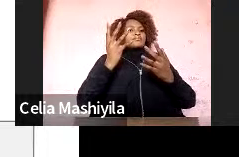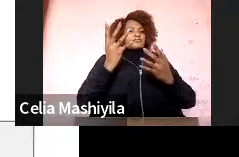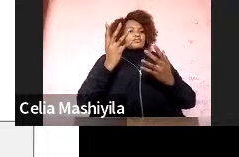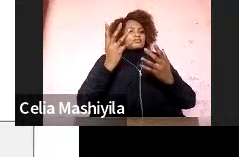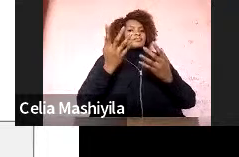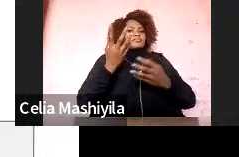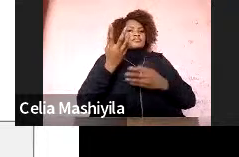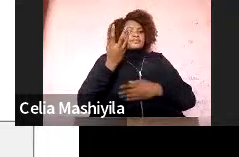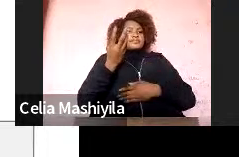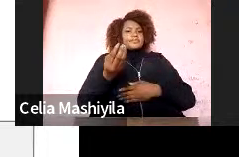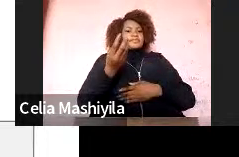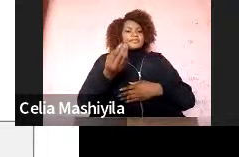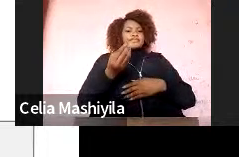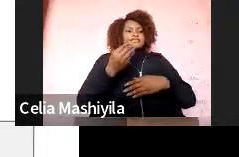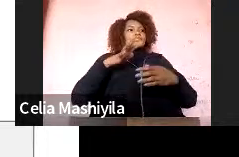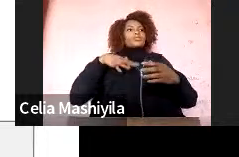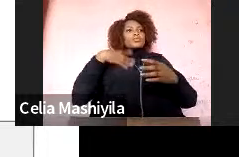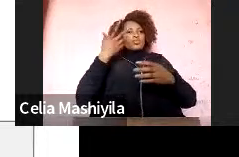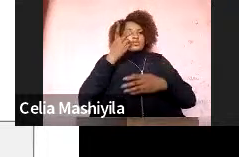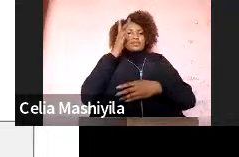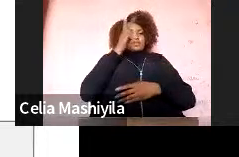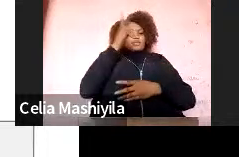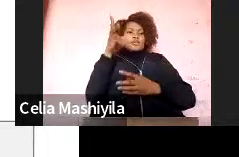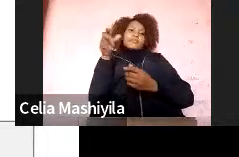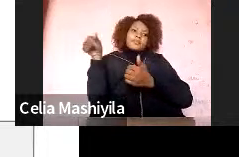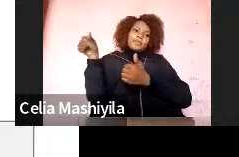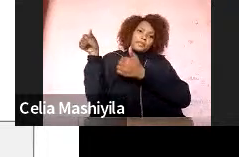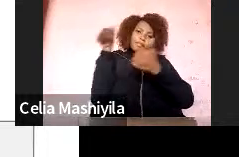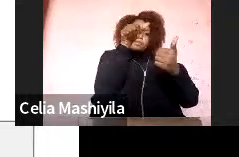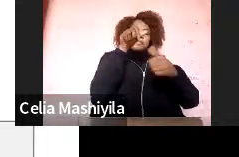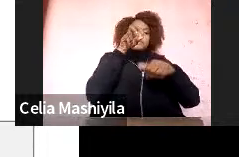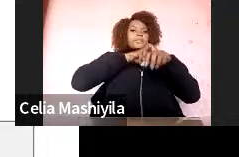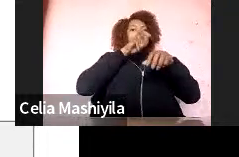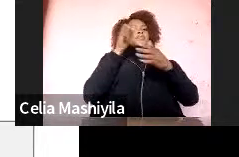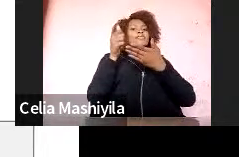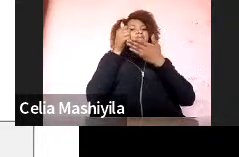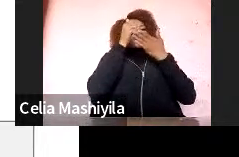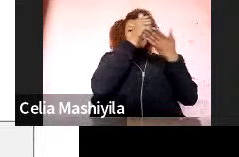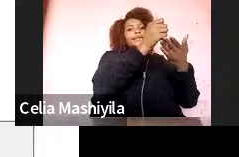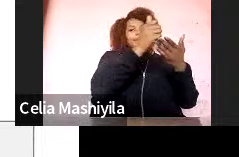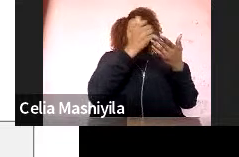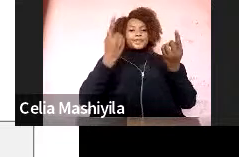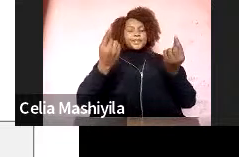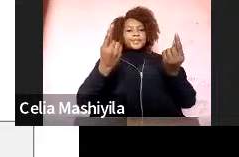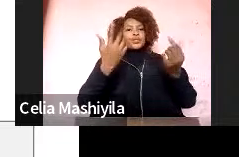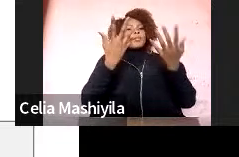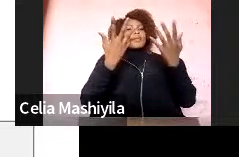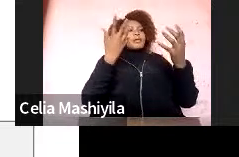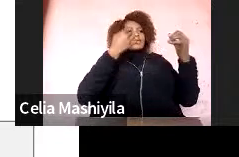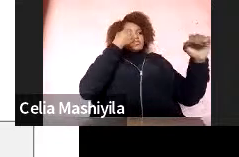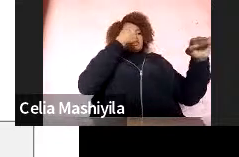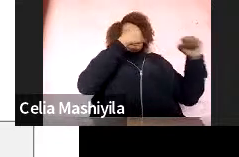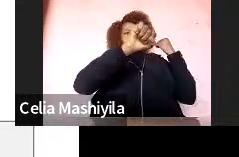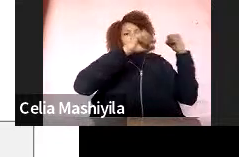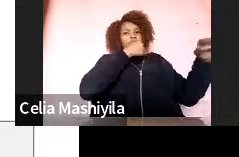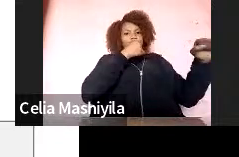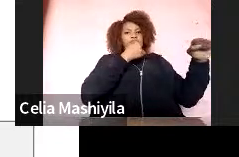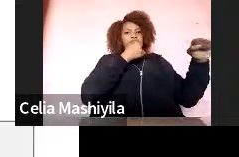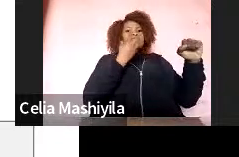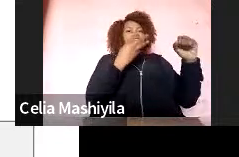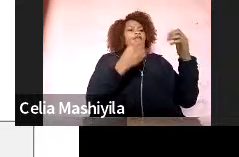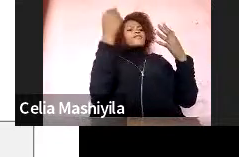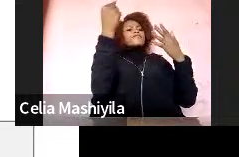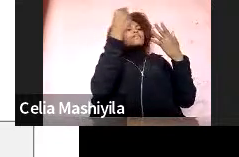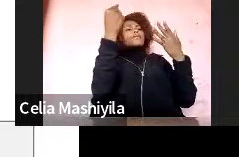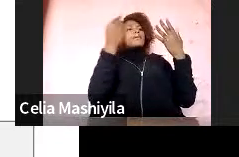administrative appeal process, and also we have adopted this alternative dispute resolution guidelines, why have we